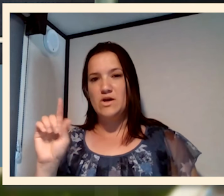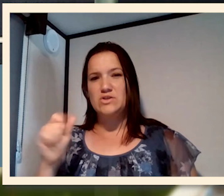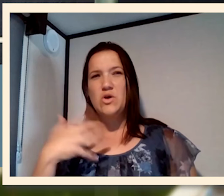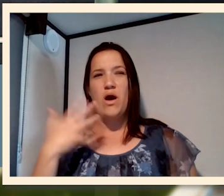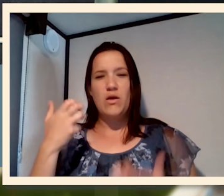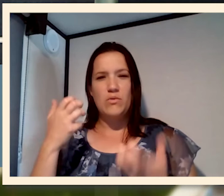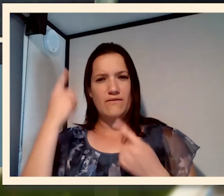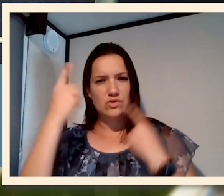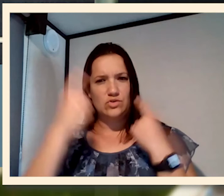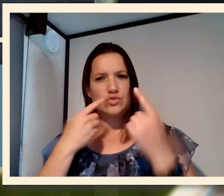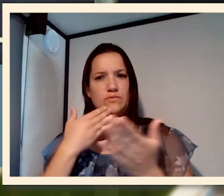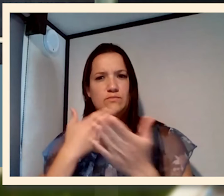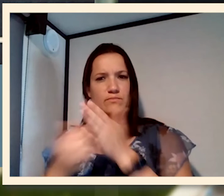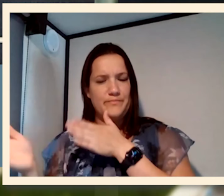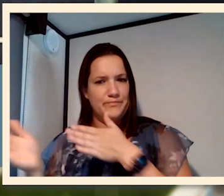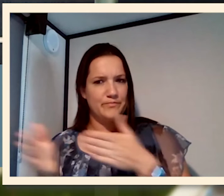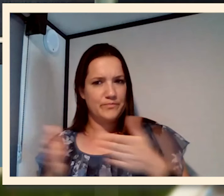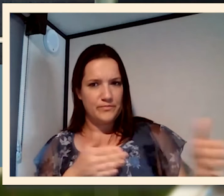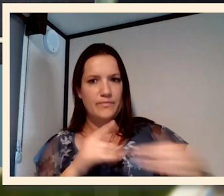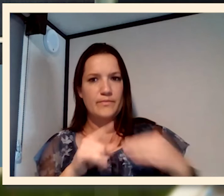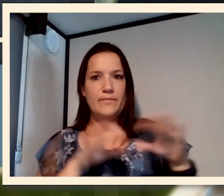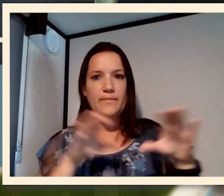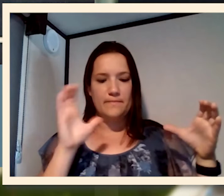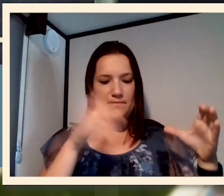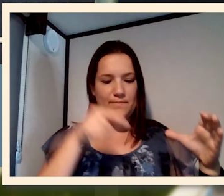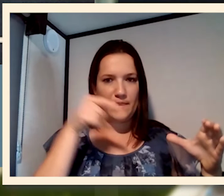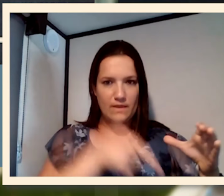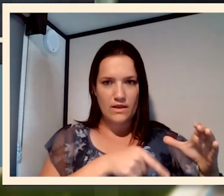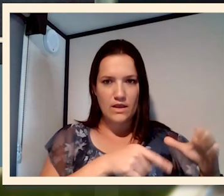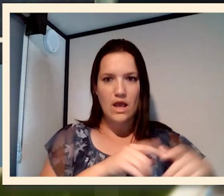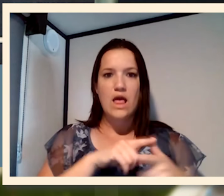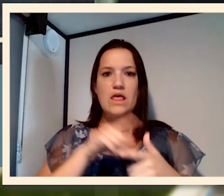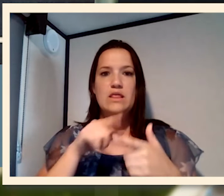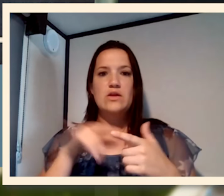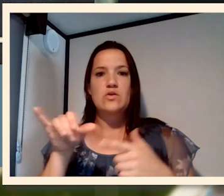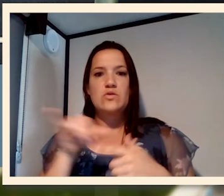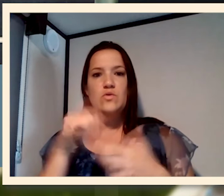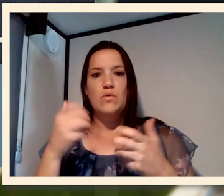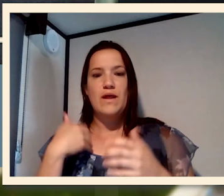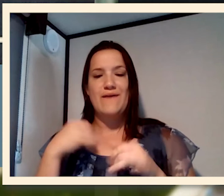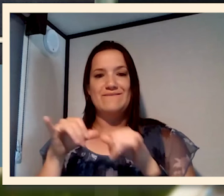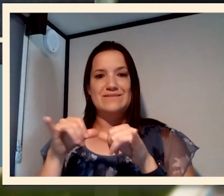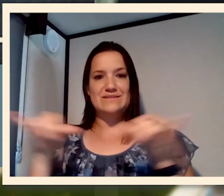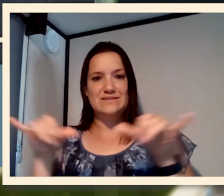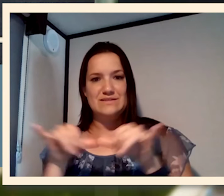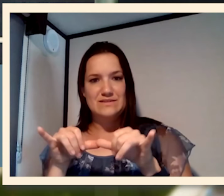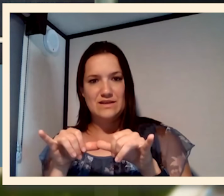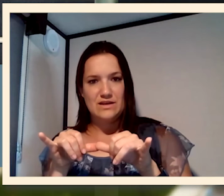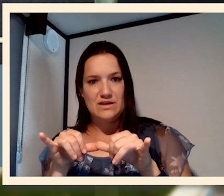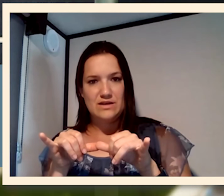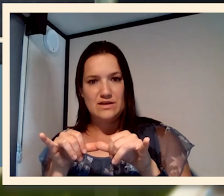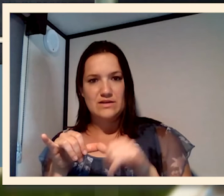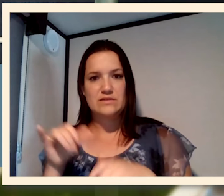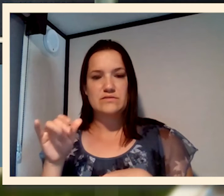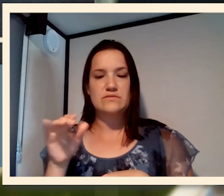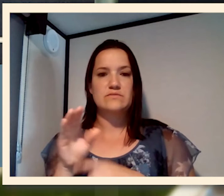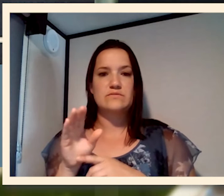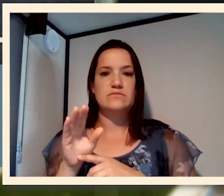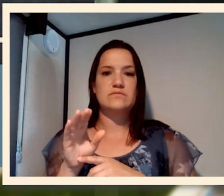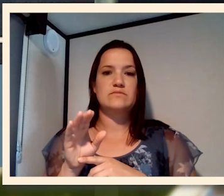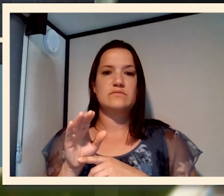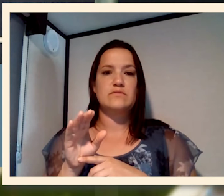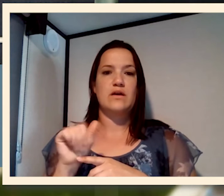I kind of want to have a pretty well thought out plan around that. And then I also want to be able to have